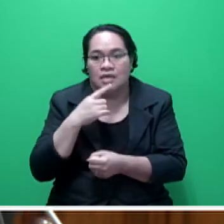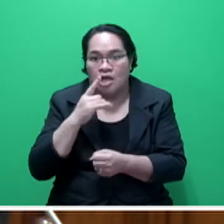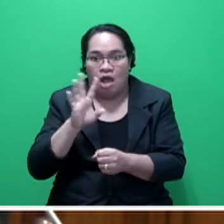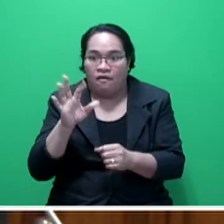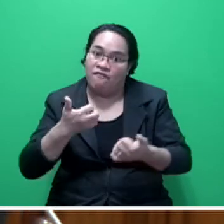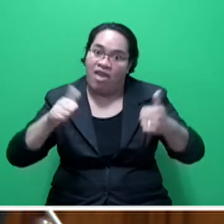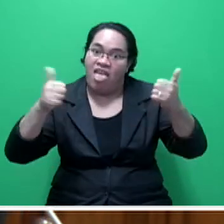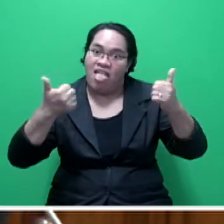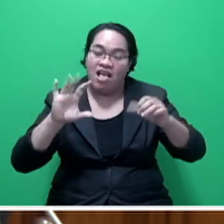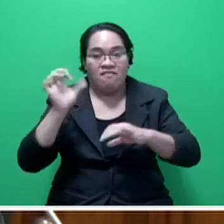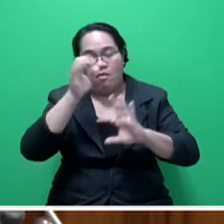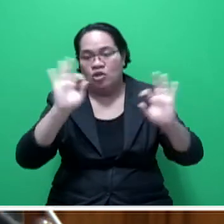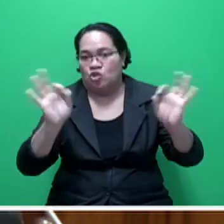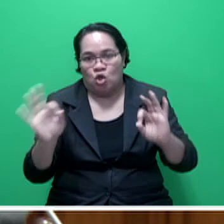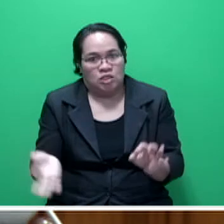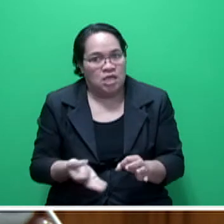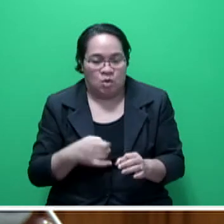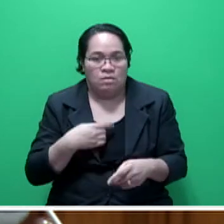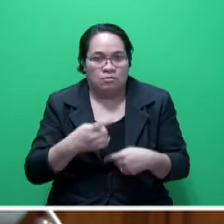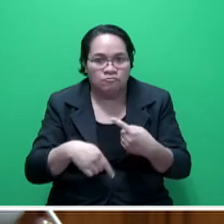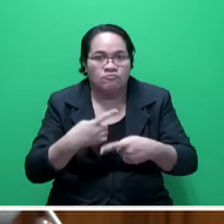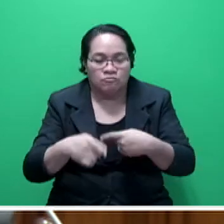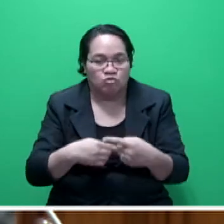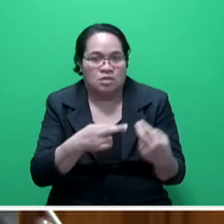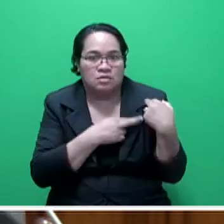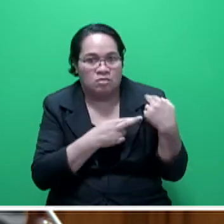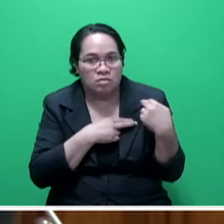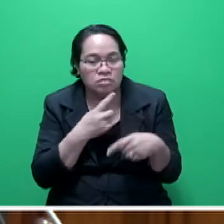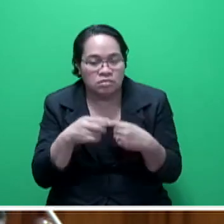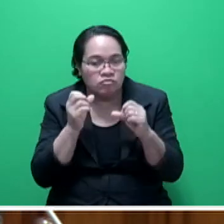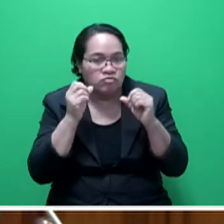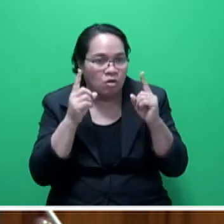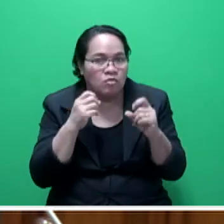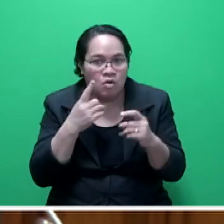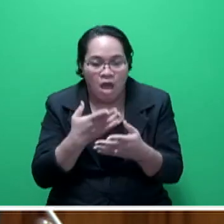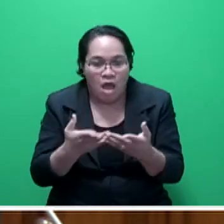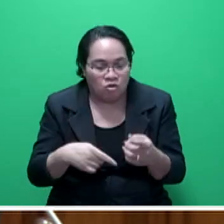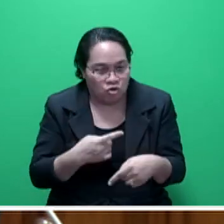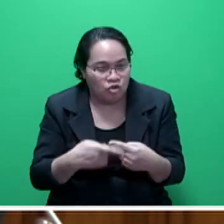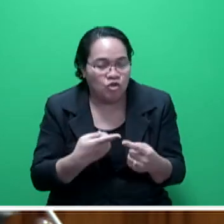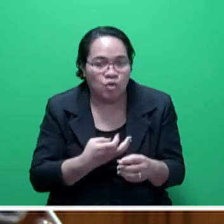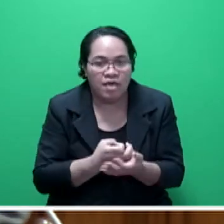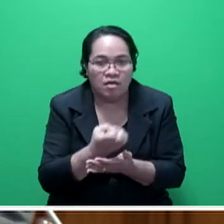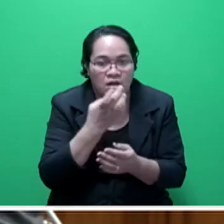part so that we can keep COVID-19 in bay and also continue with our economic reform